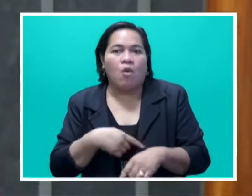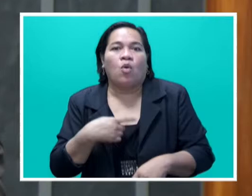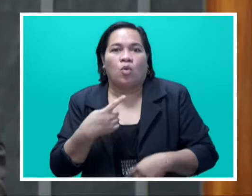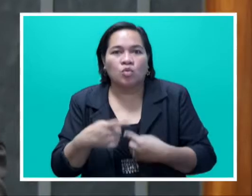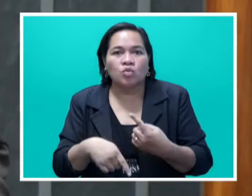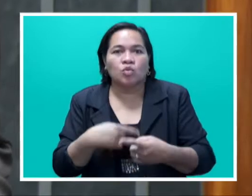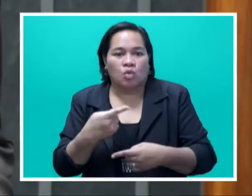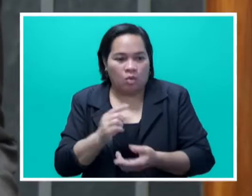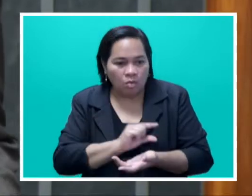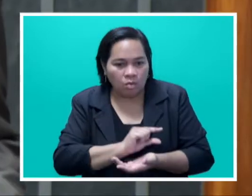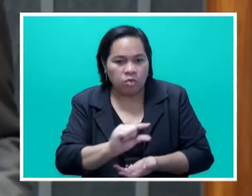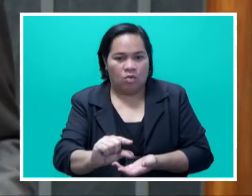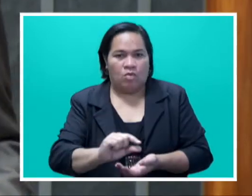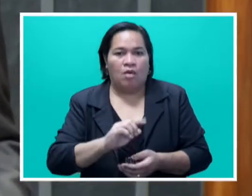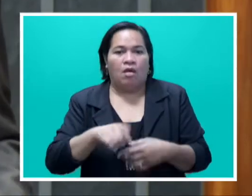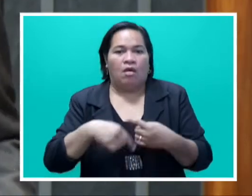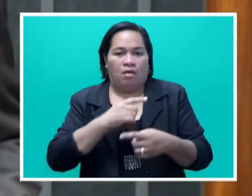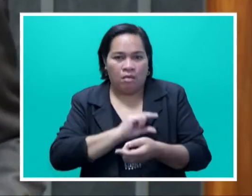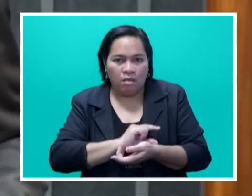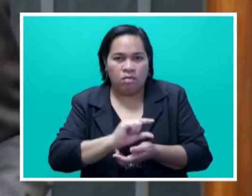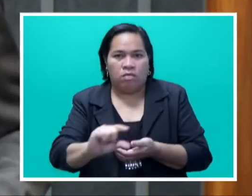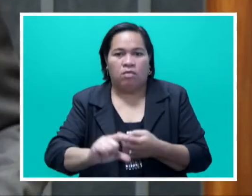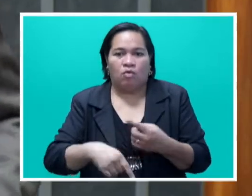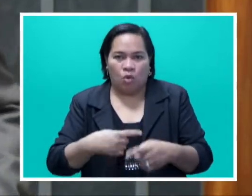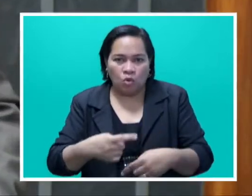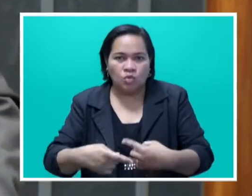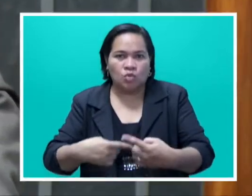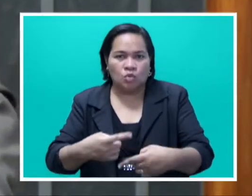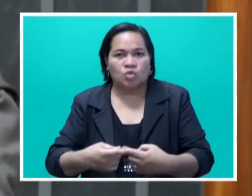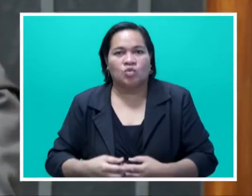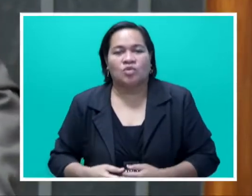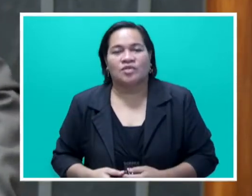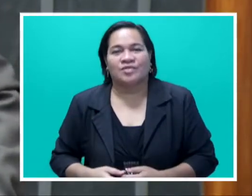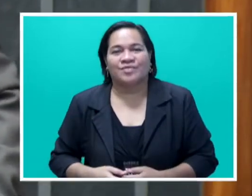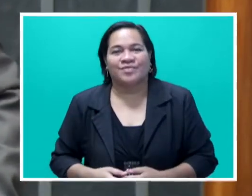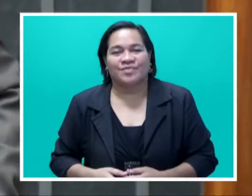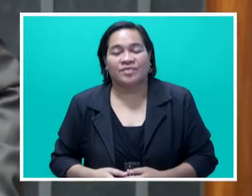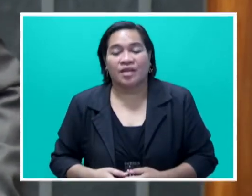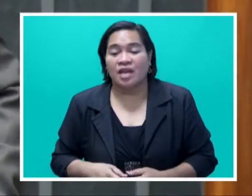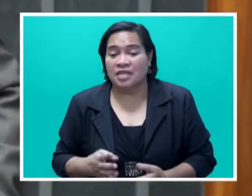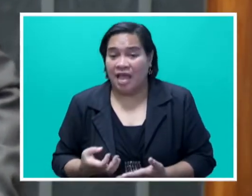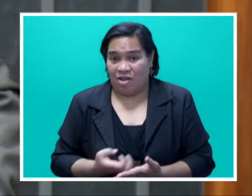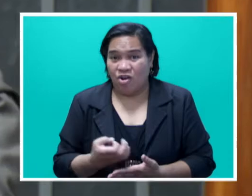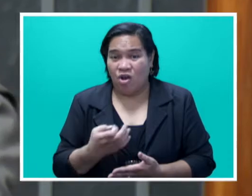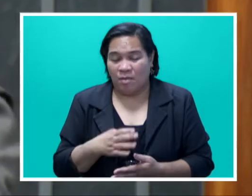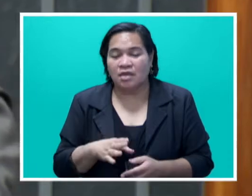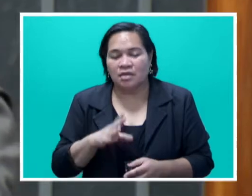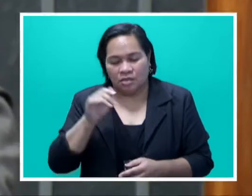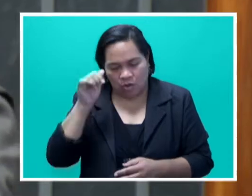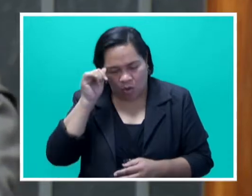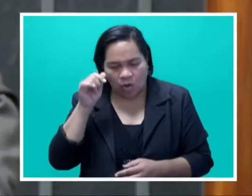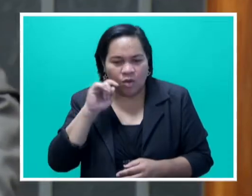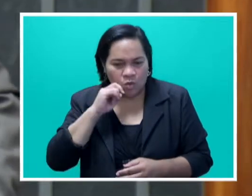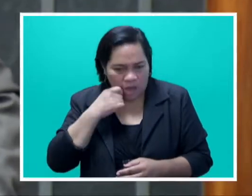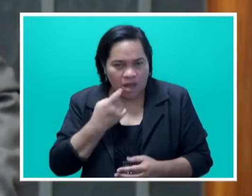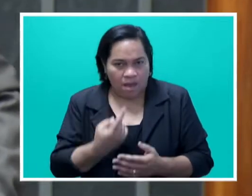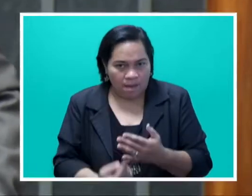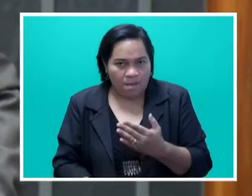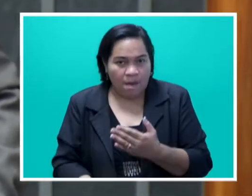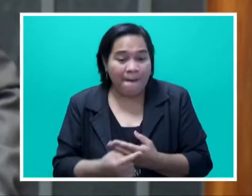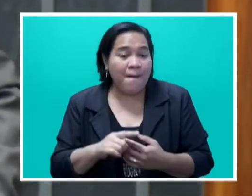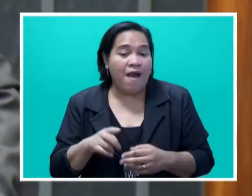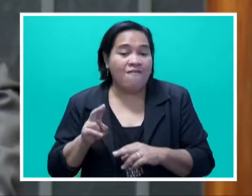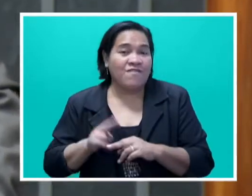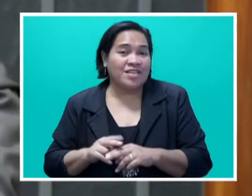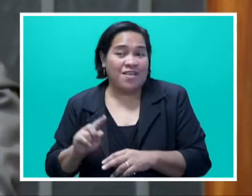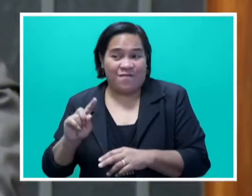this assistance has been sustained. And while economic recovery is forthcoming, Mr. Speaker, Fiji Affairs Government